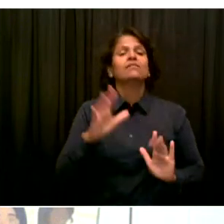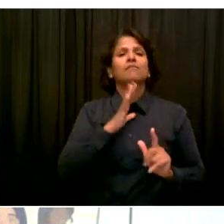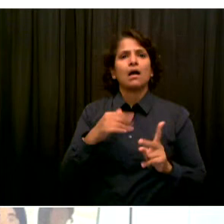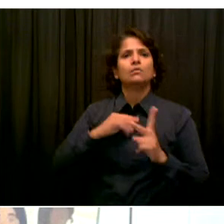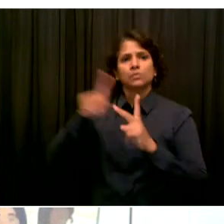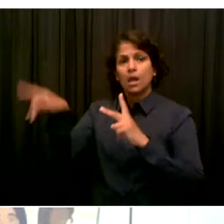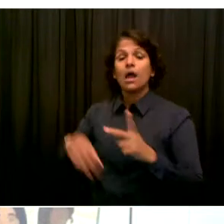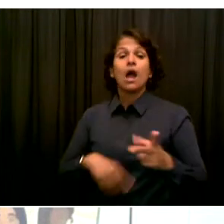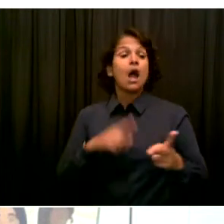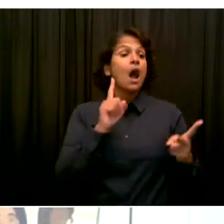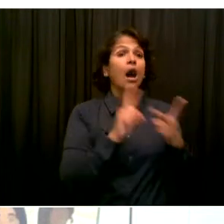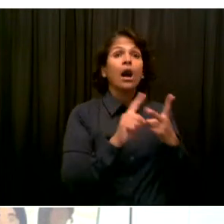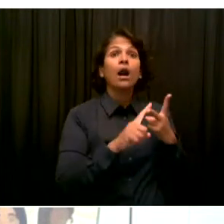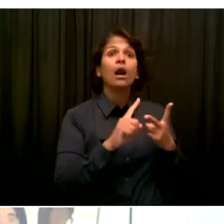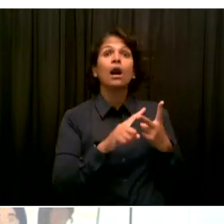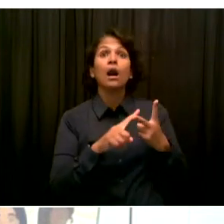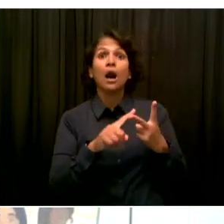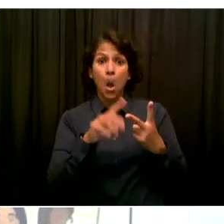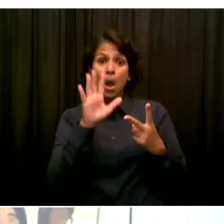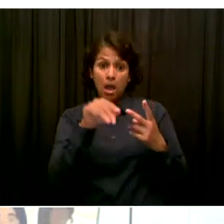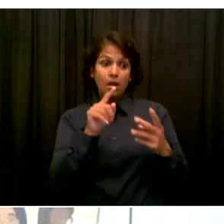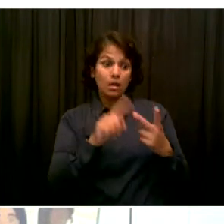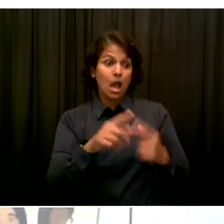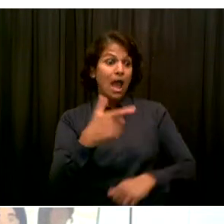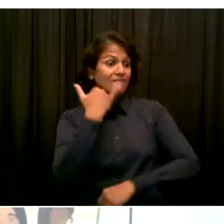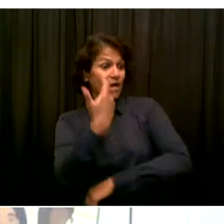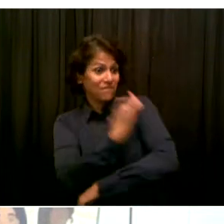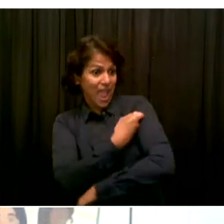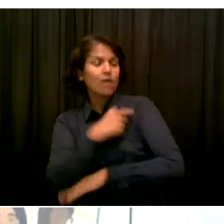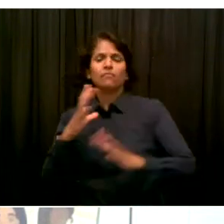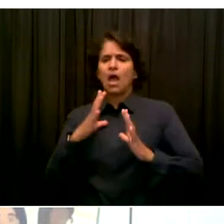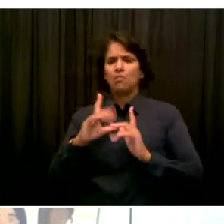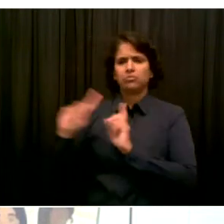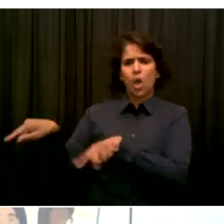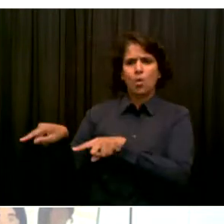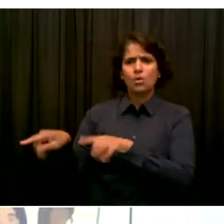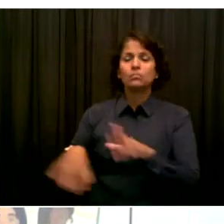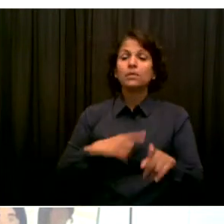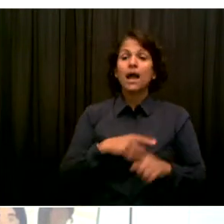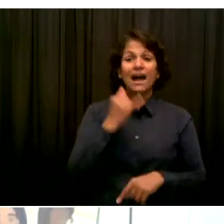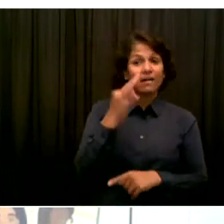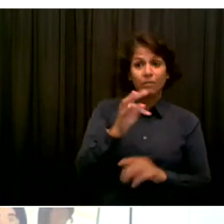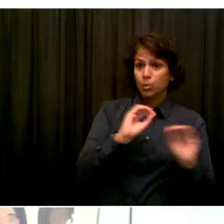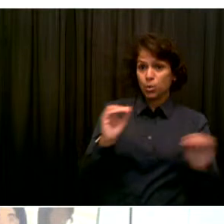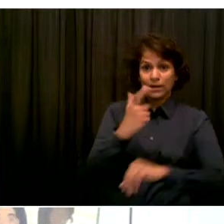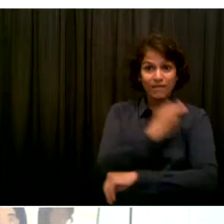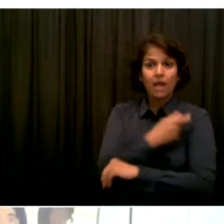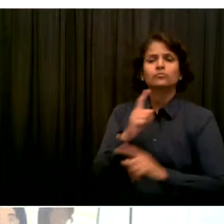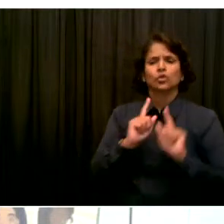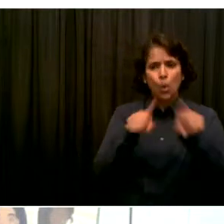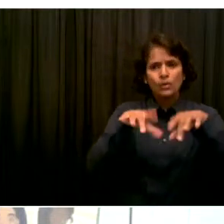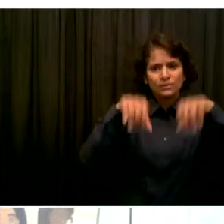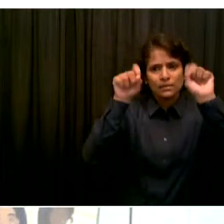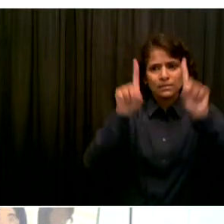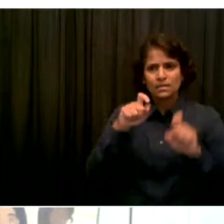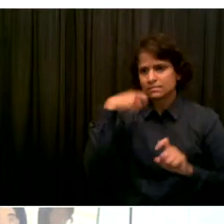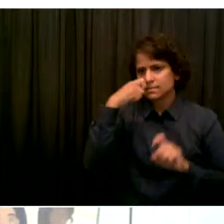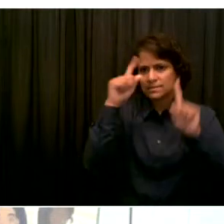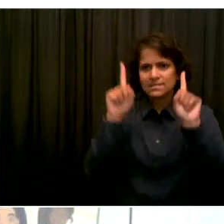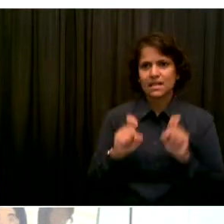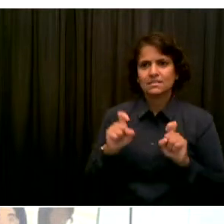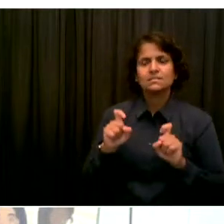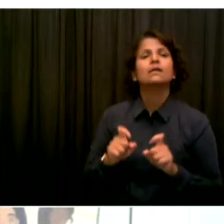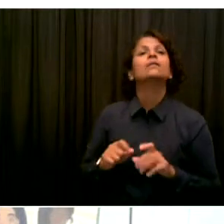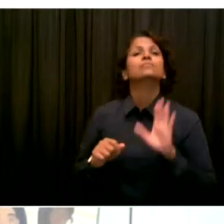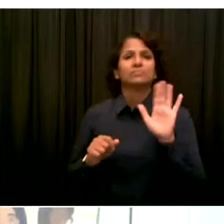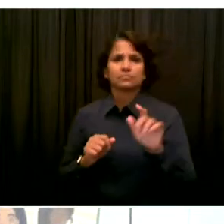symptoms recently. We encourage you to get tested. You can find a testing location at nyc.gov/COVID test in